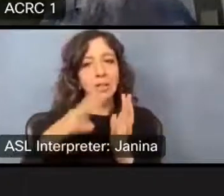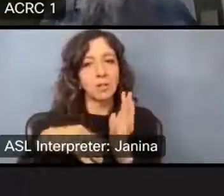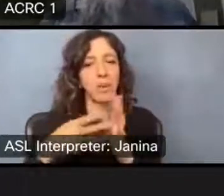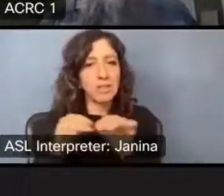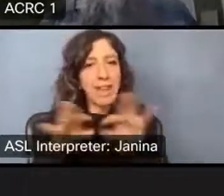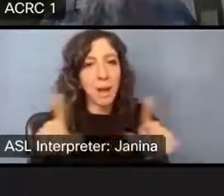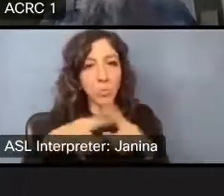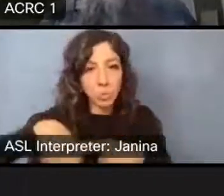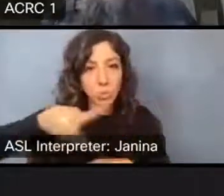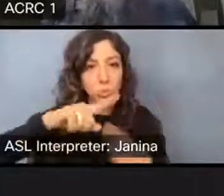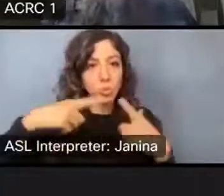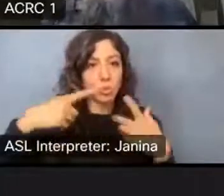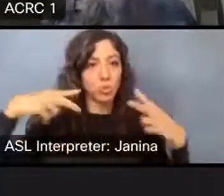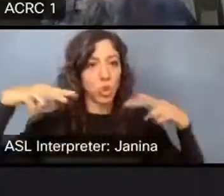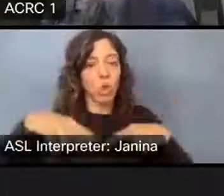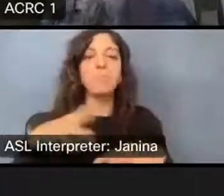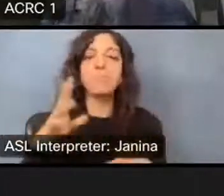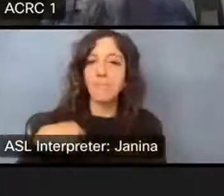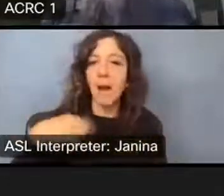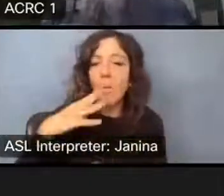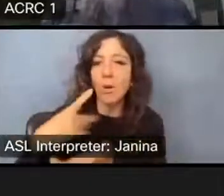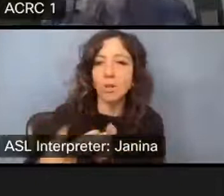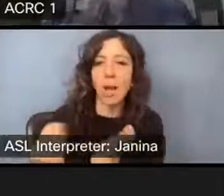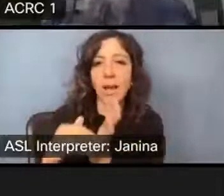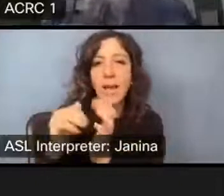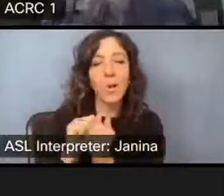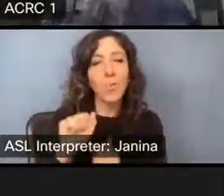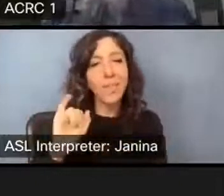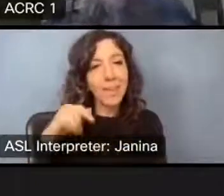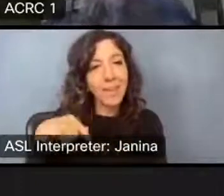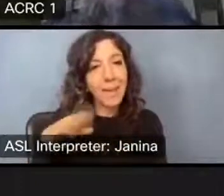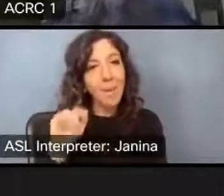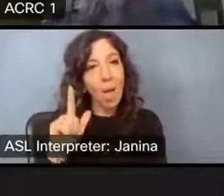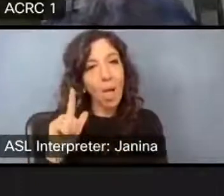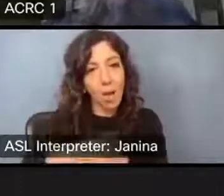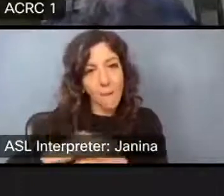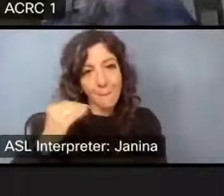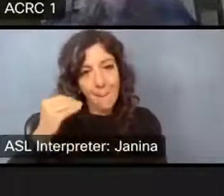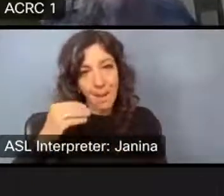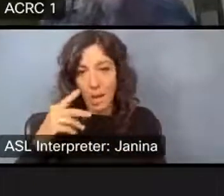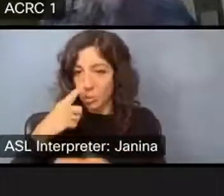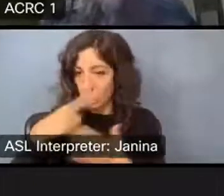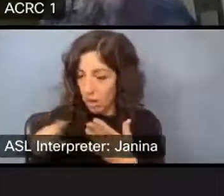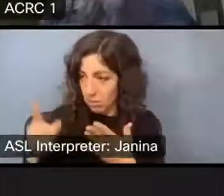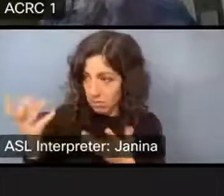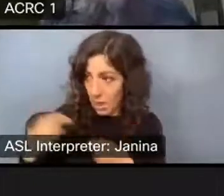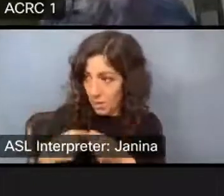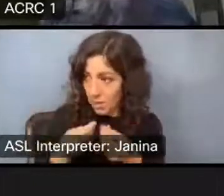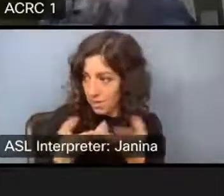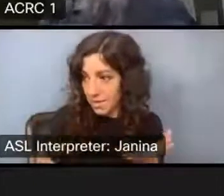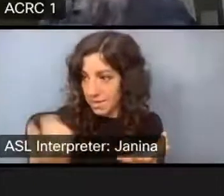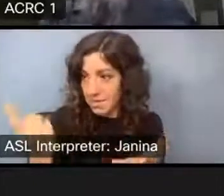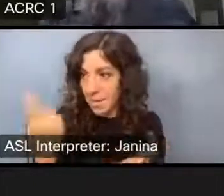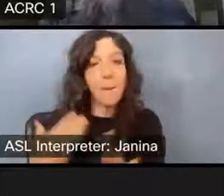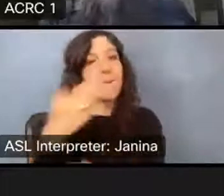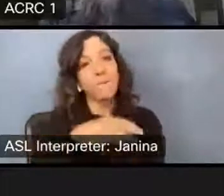I will reconvene with Iqbal on Monday about that and see if we can get something for you to be able to look at, in advance of